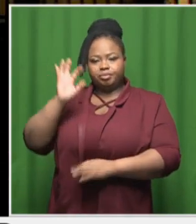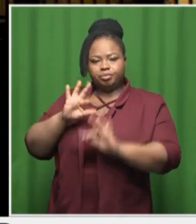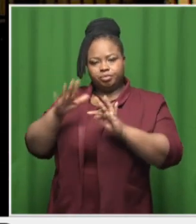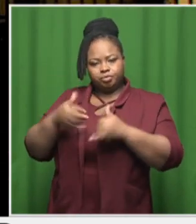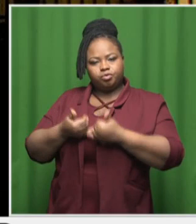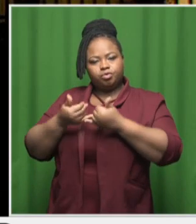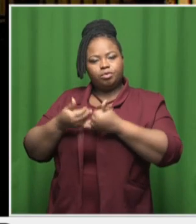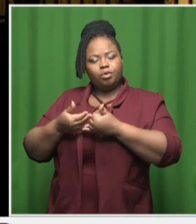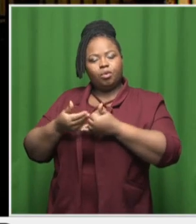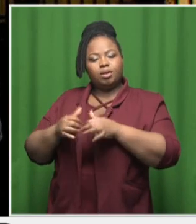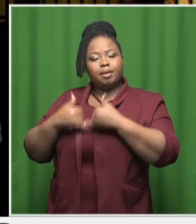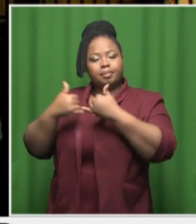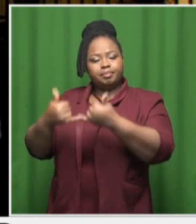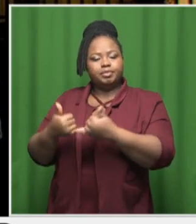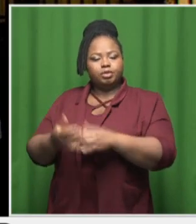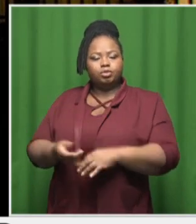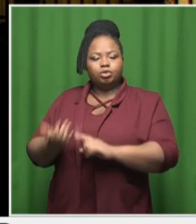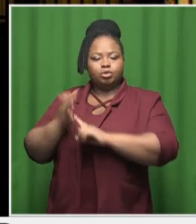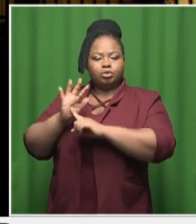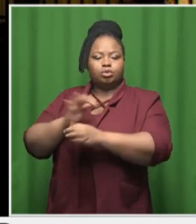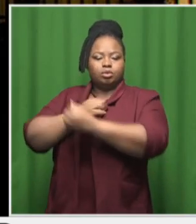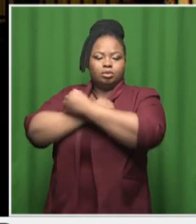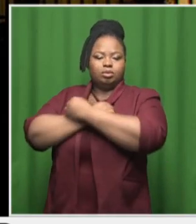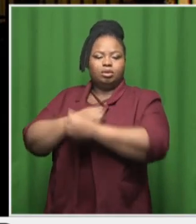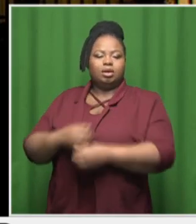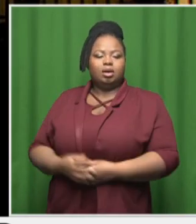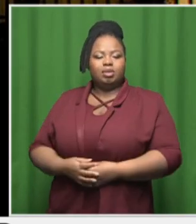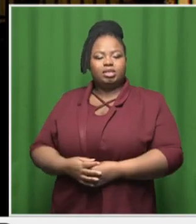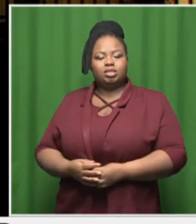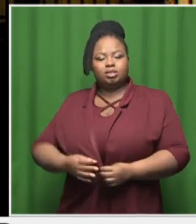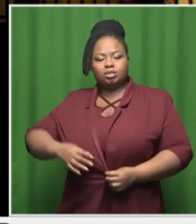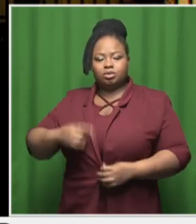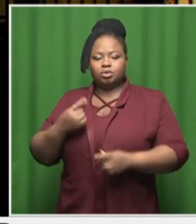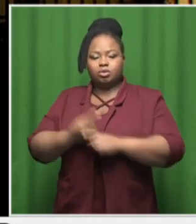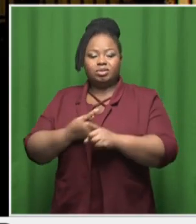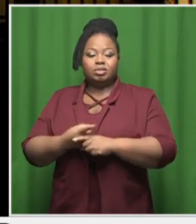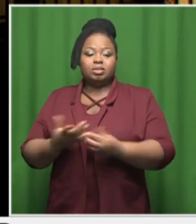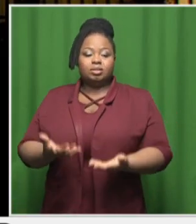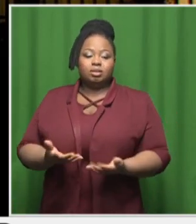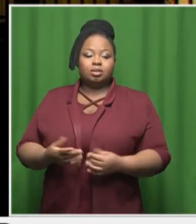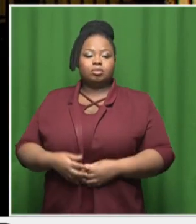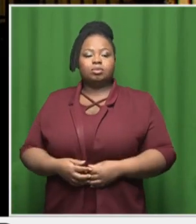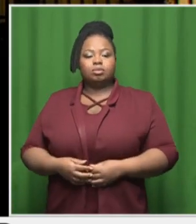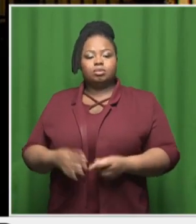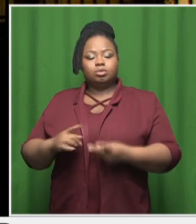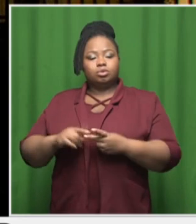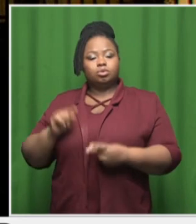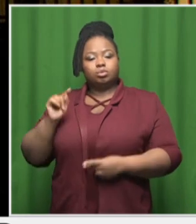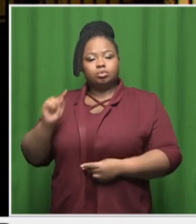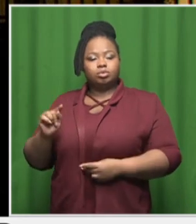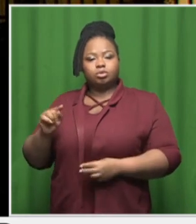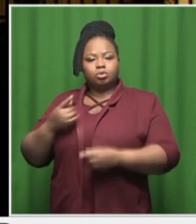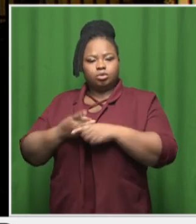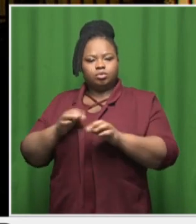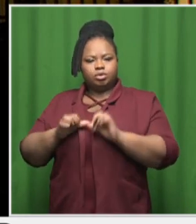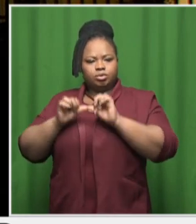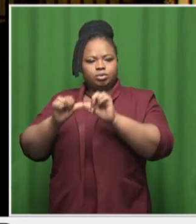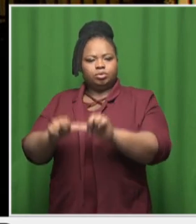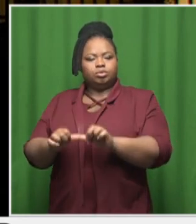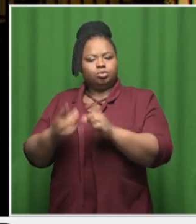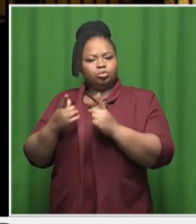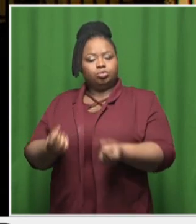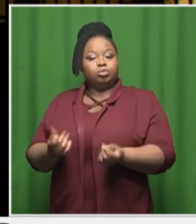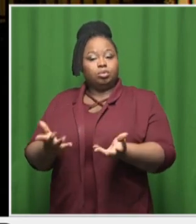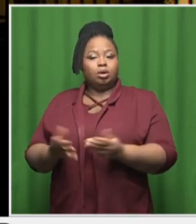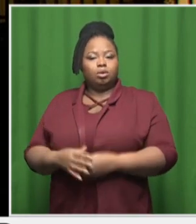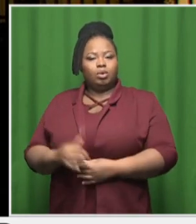sort of spreading the love and the light of netball around the world. I think it's a long age-old tradition that they've continued to do. So last